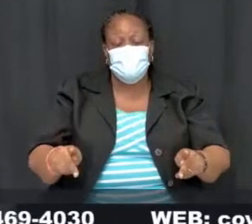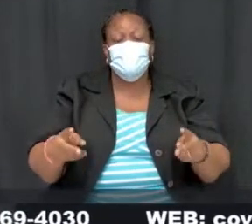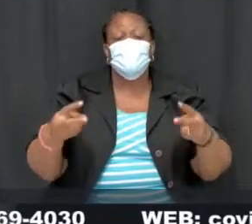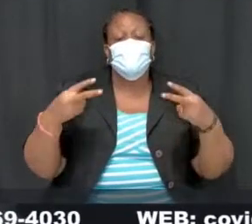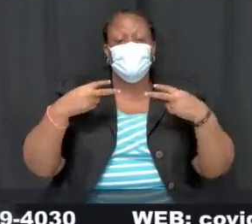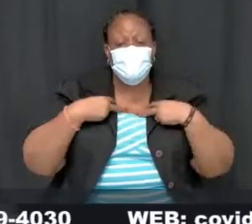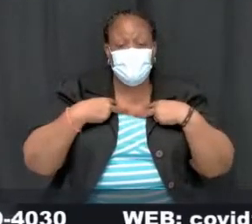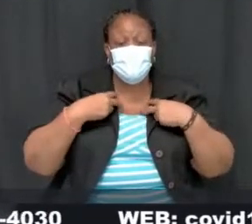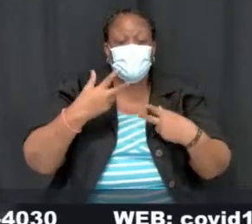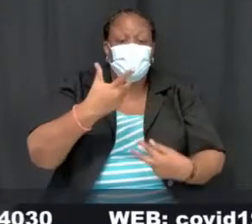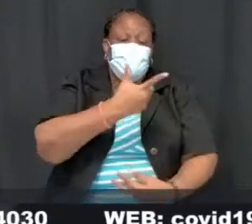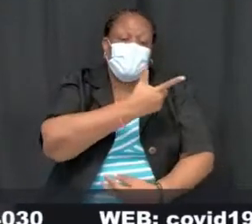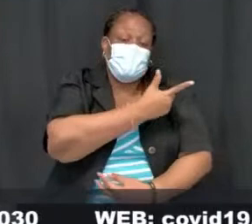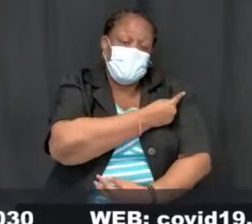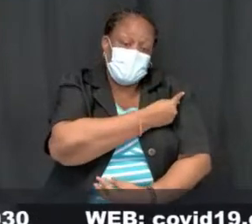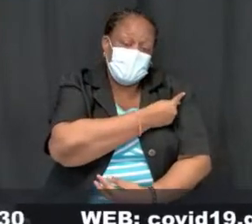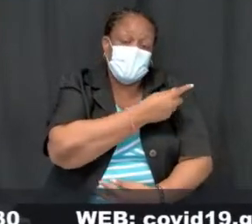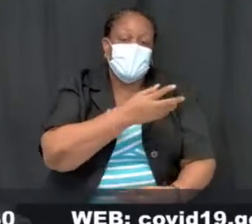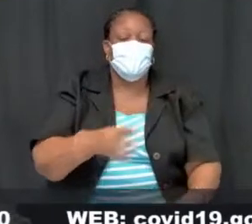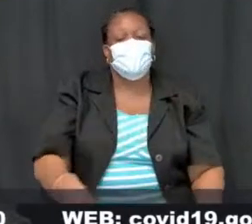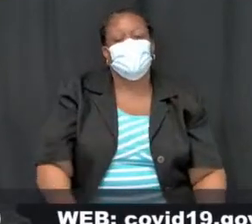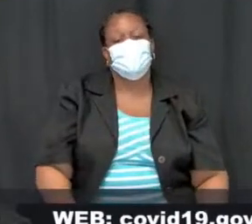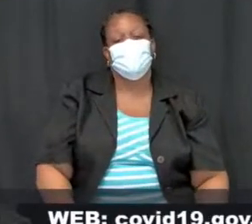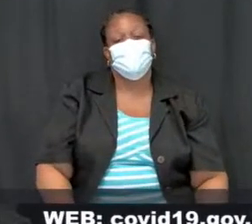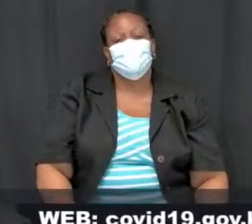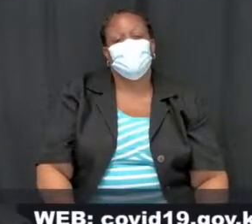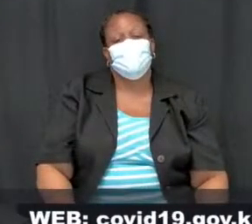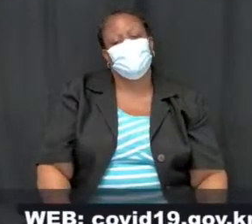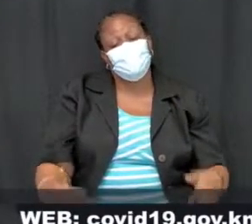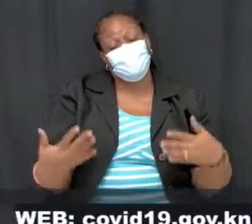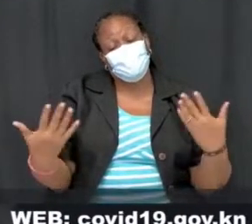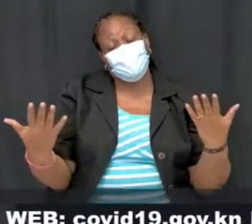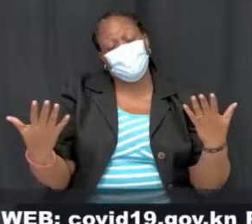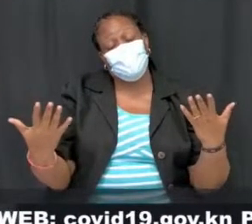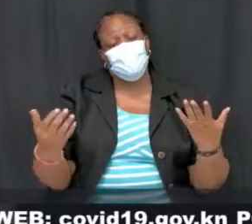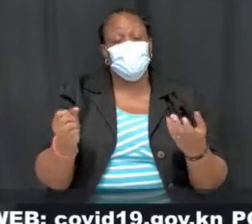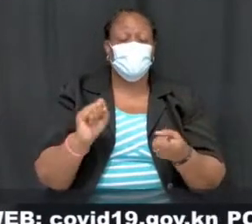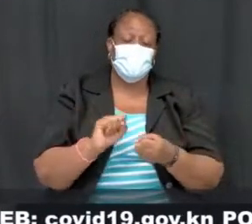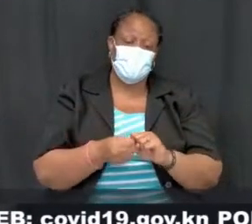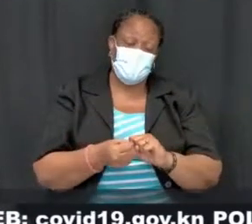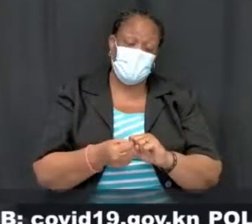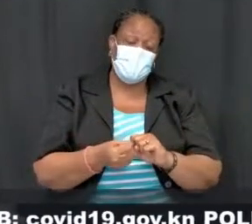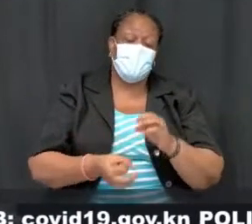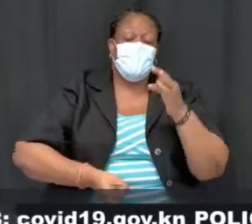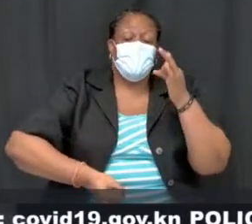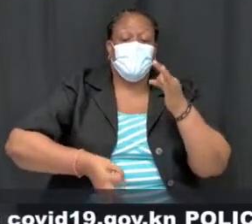And as long as that is the problem with vaccine inequity